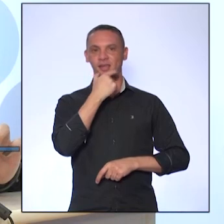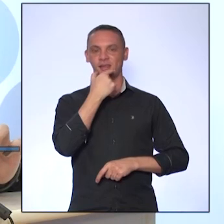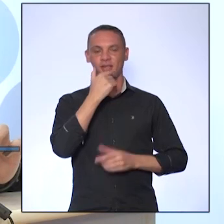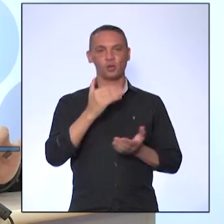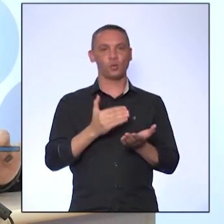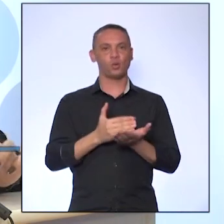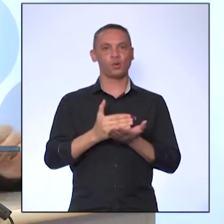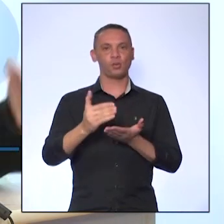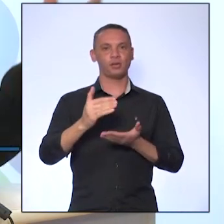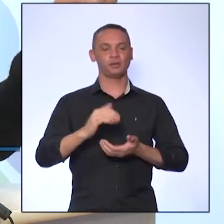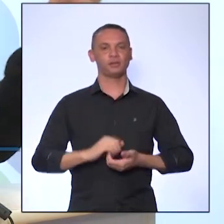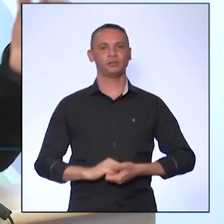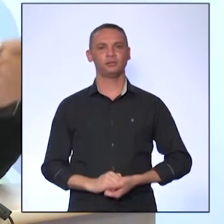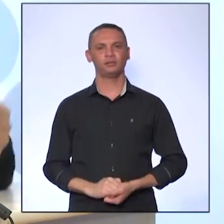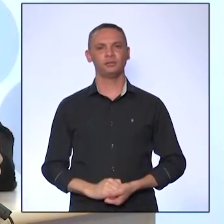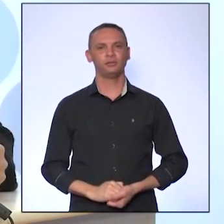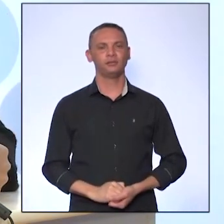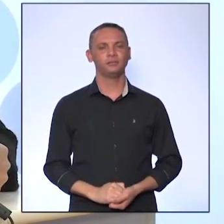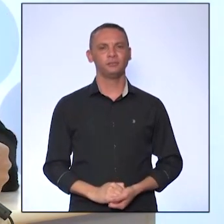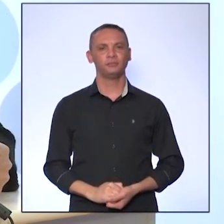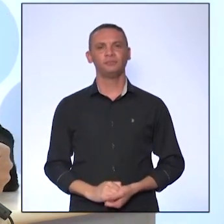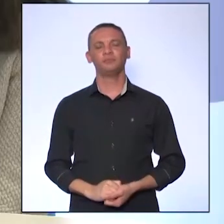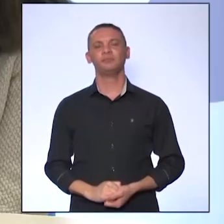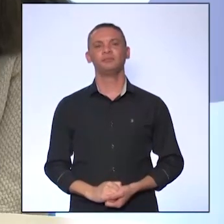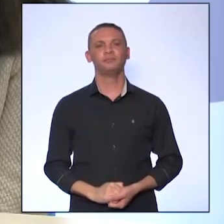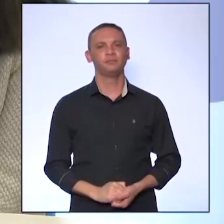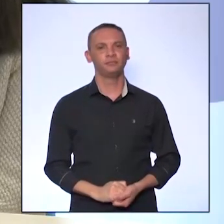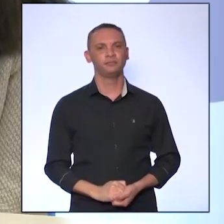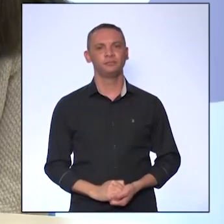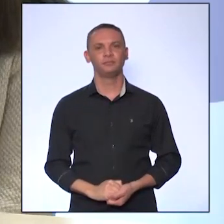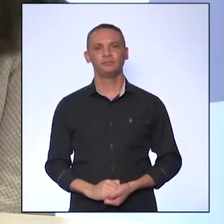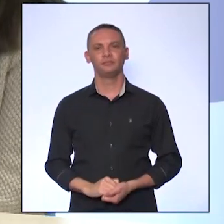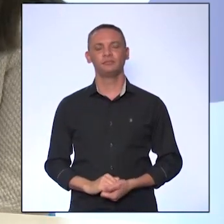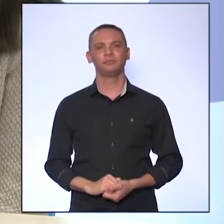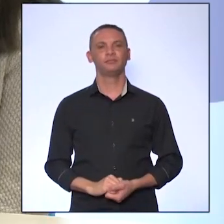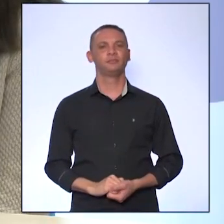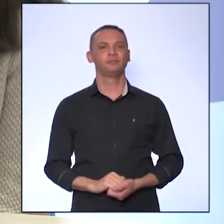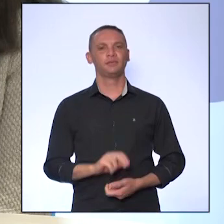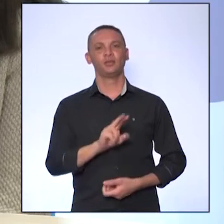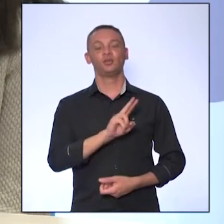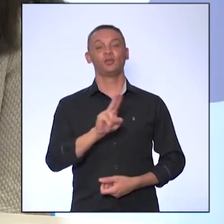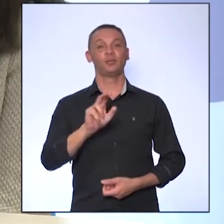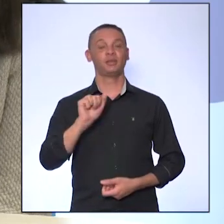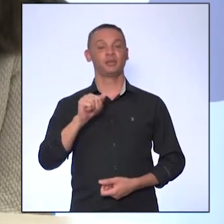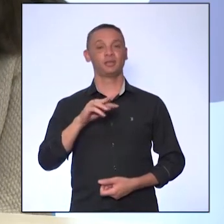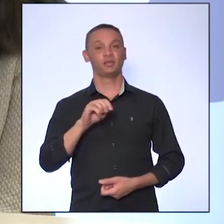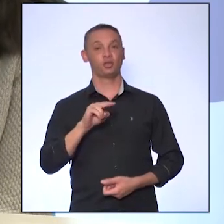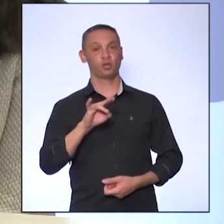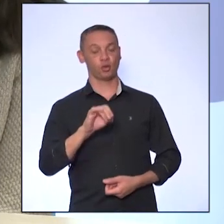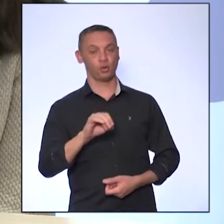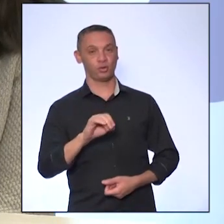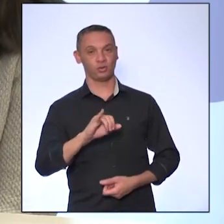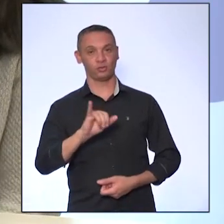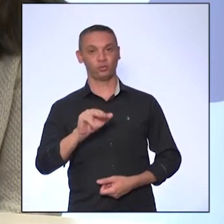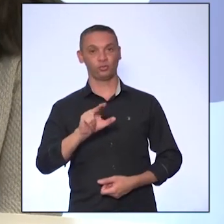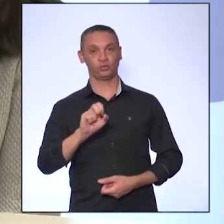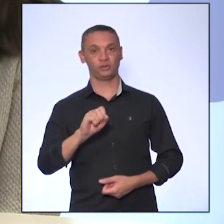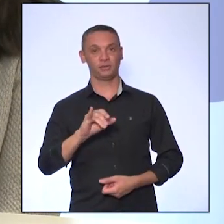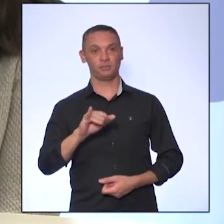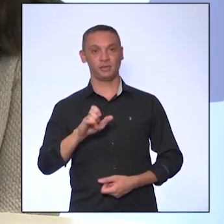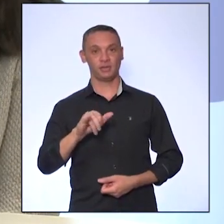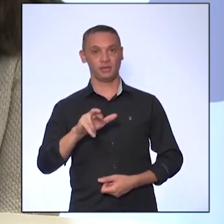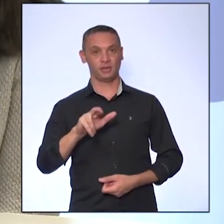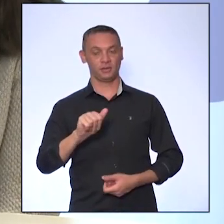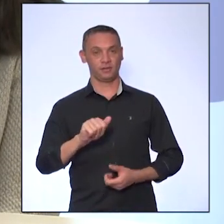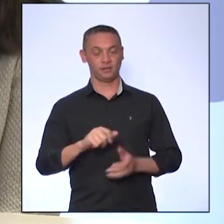my partner. What's her name? Hi, Antônia. I'm Jucimeire. I'm also a teacher in the state of